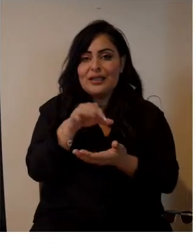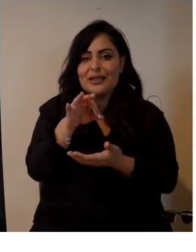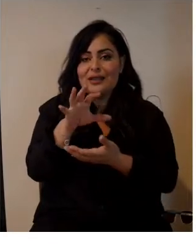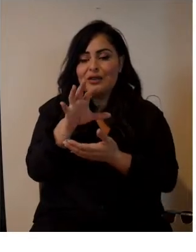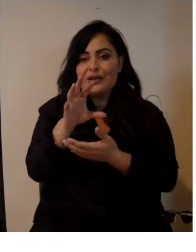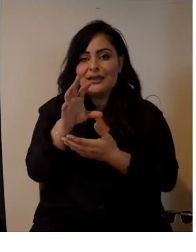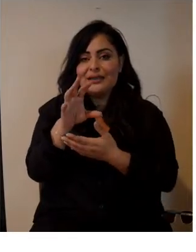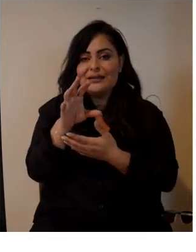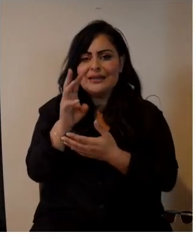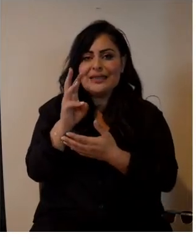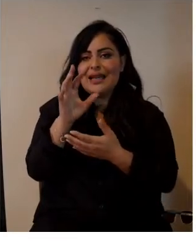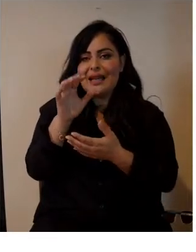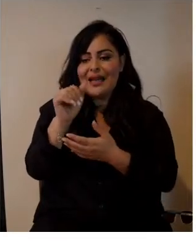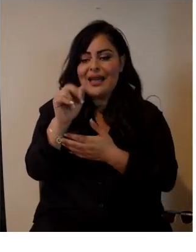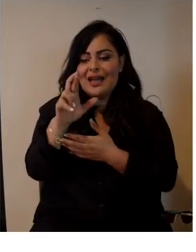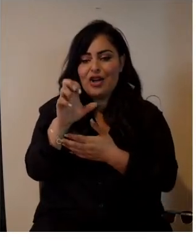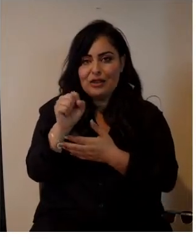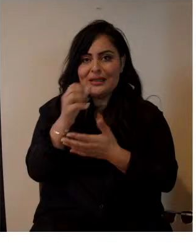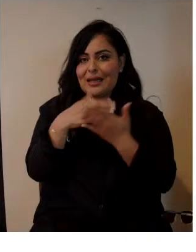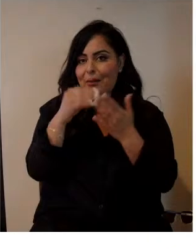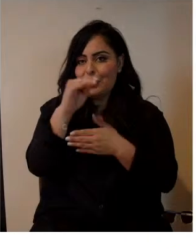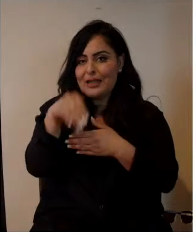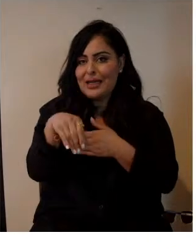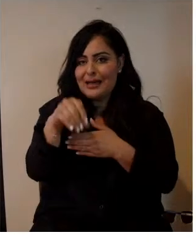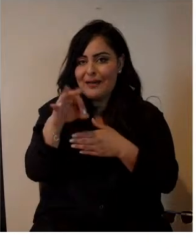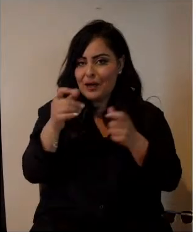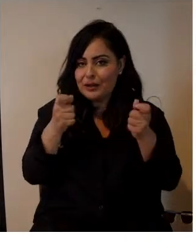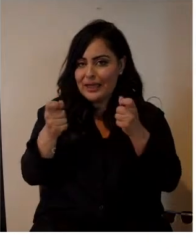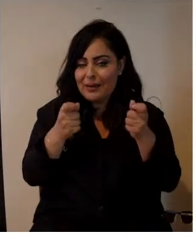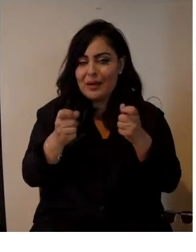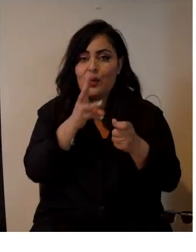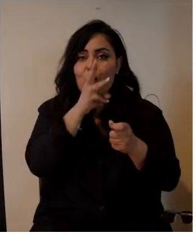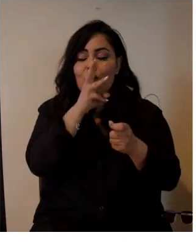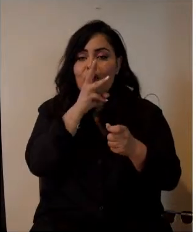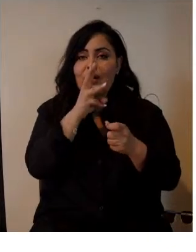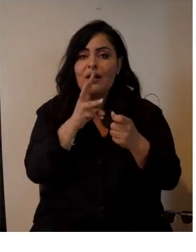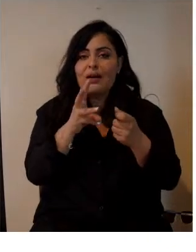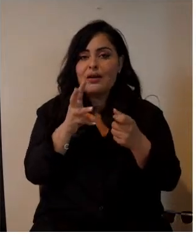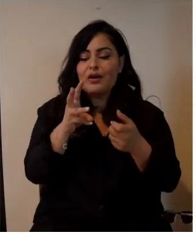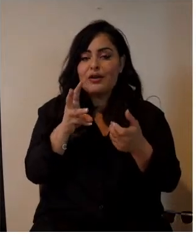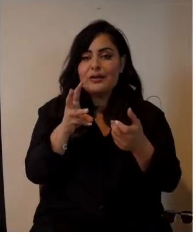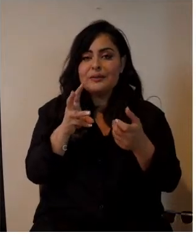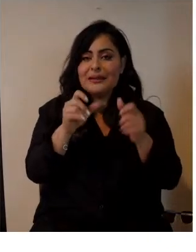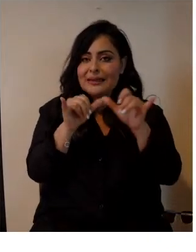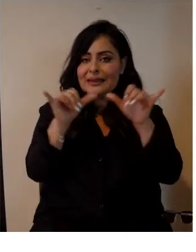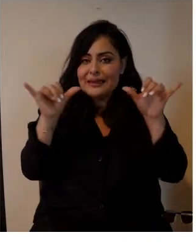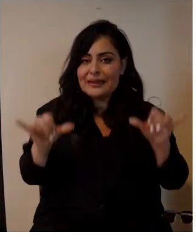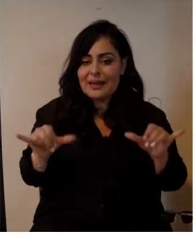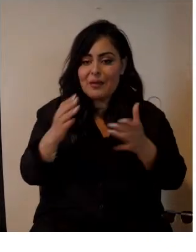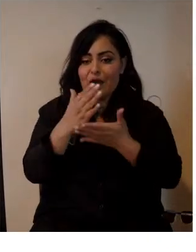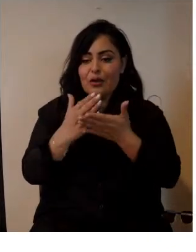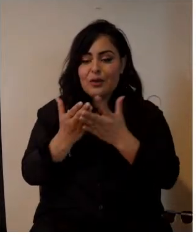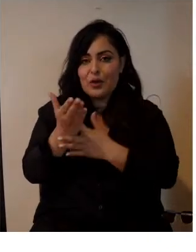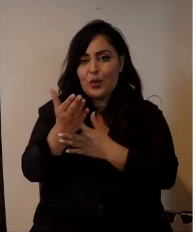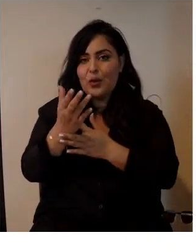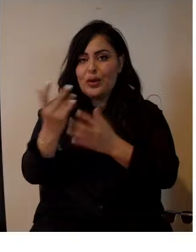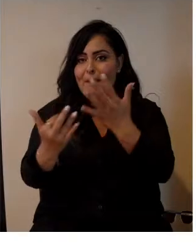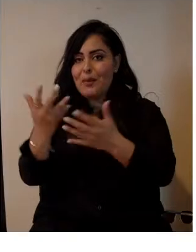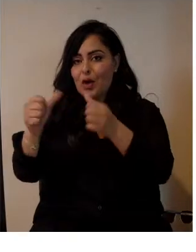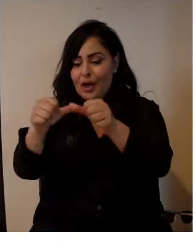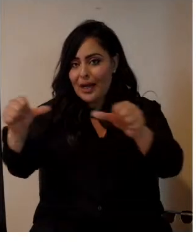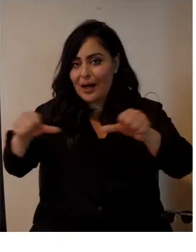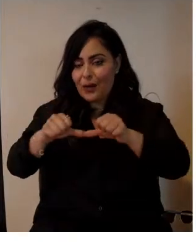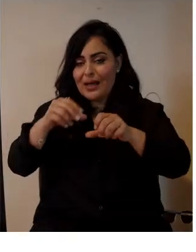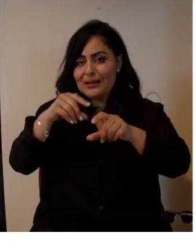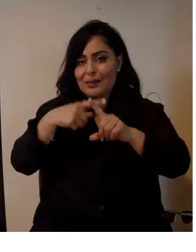13,956 acres is what I have, some percentage of containment. The water supply system throughout the burn areas, not only here but in the other